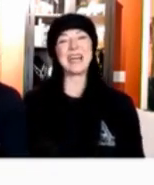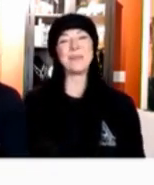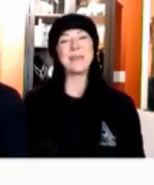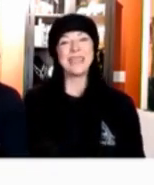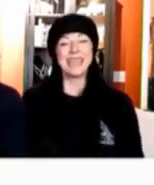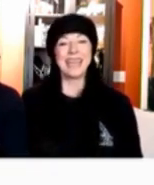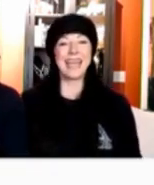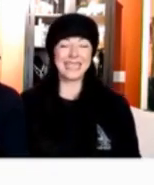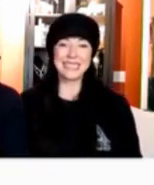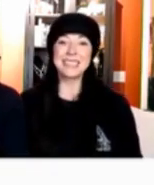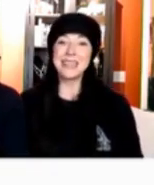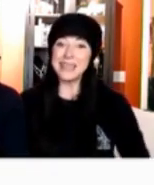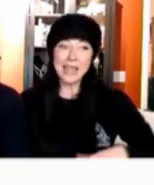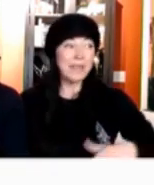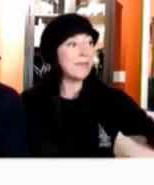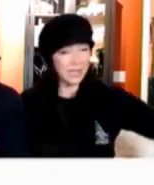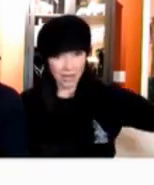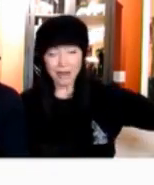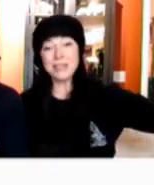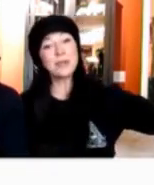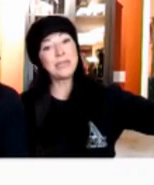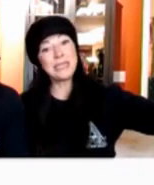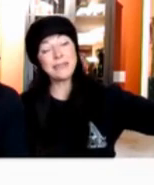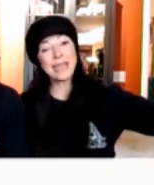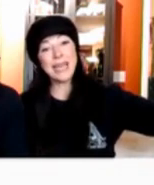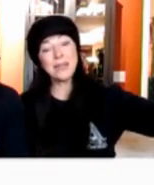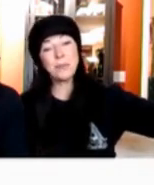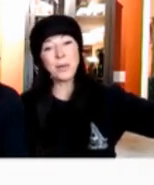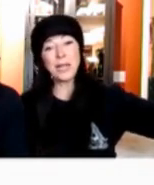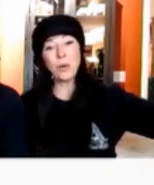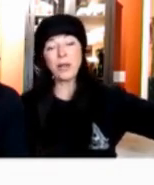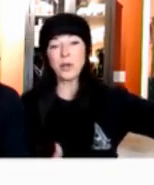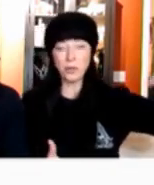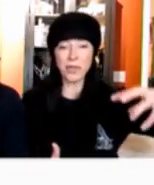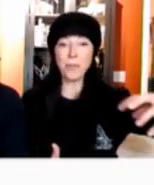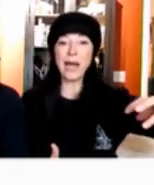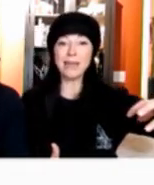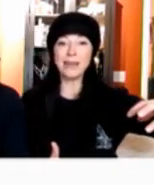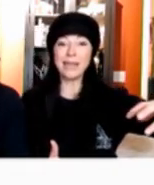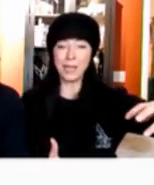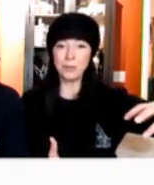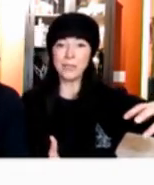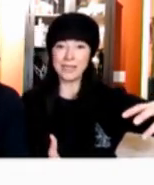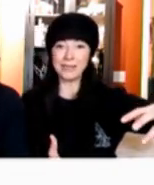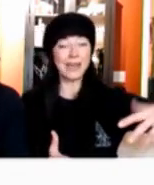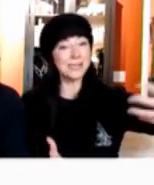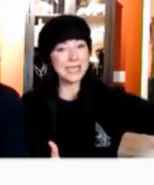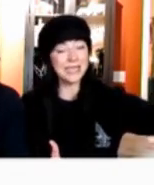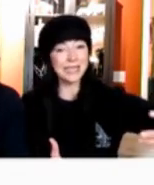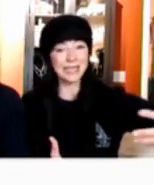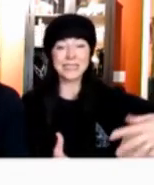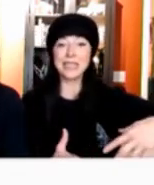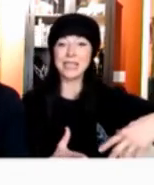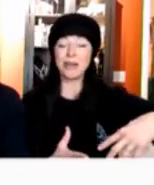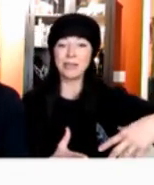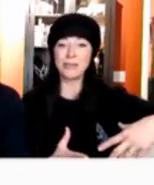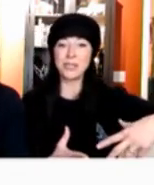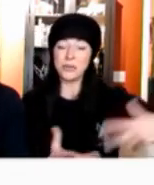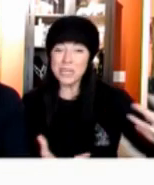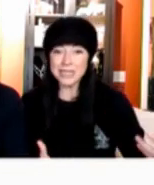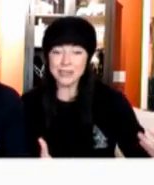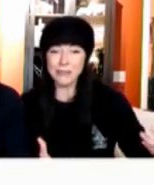And then they might also leave again, but while they're with the pack, they'll help in hunting and